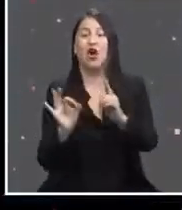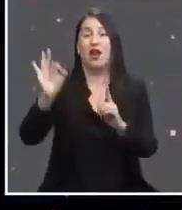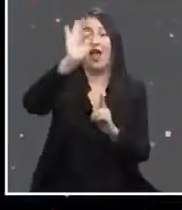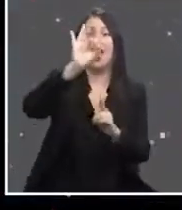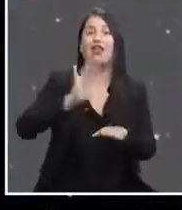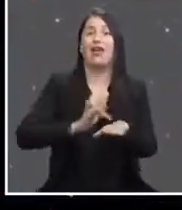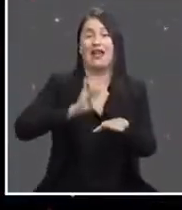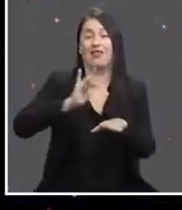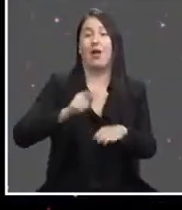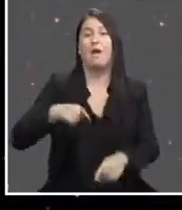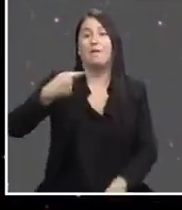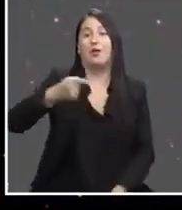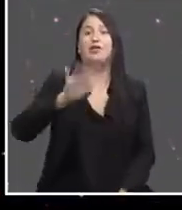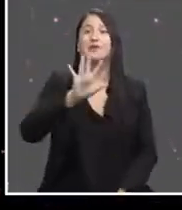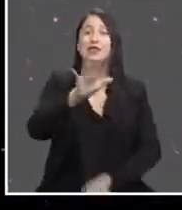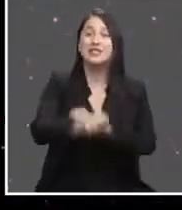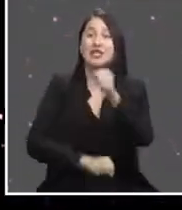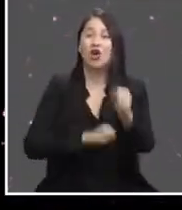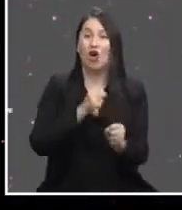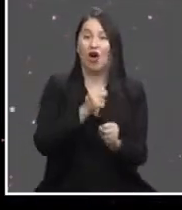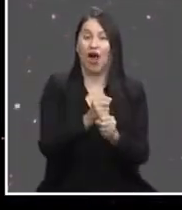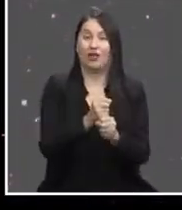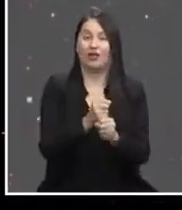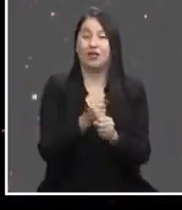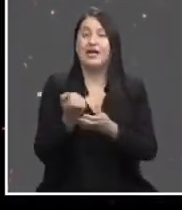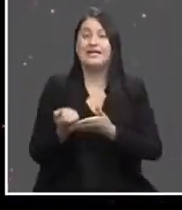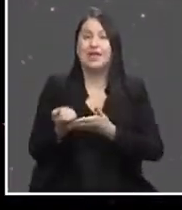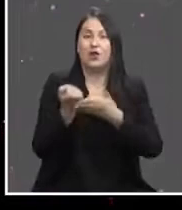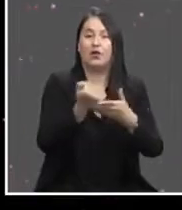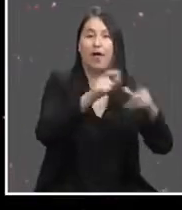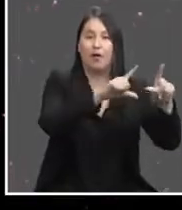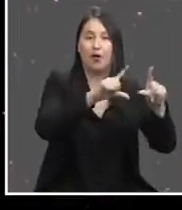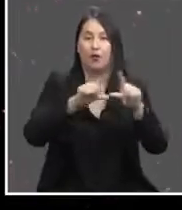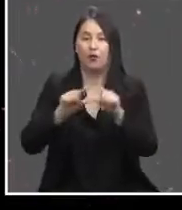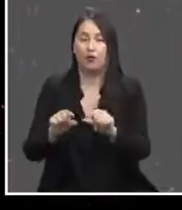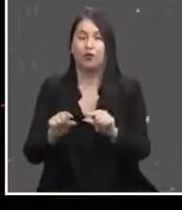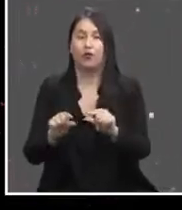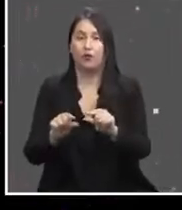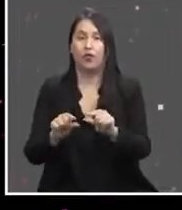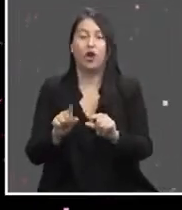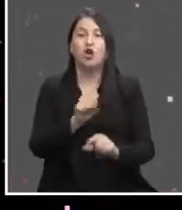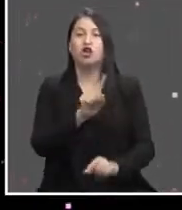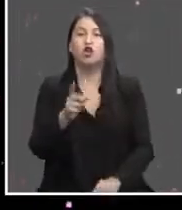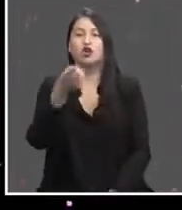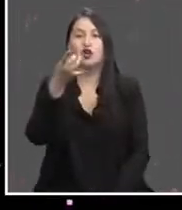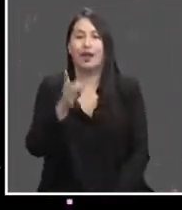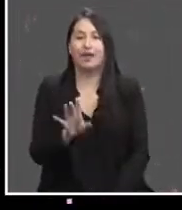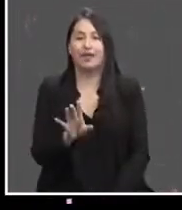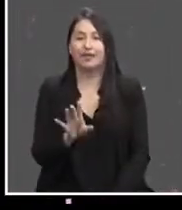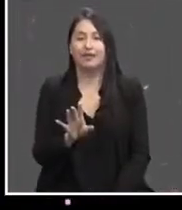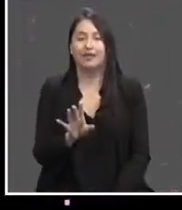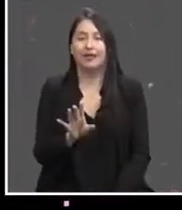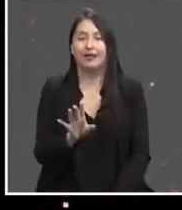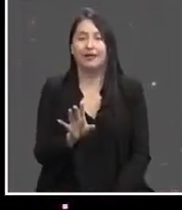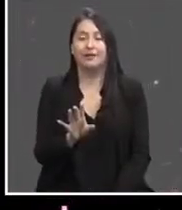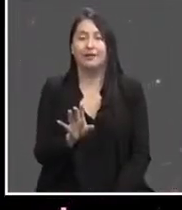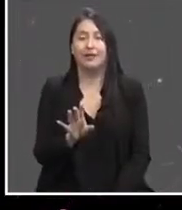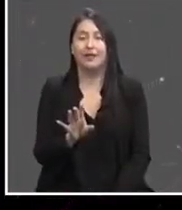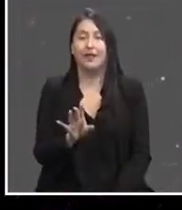to reduce emissions, we will not surpass just only 1.5 degrees, but even 2 degrees C of